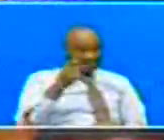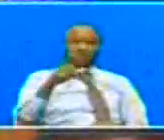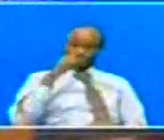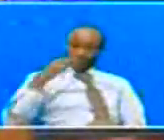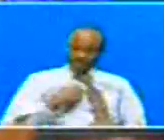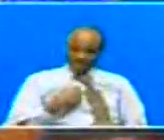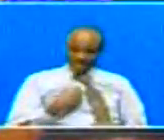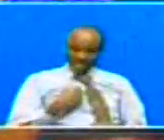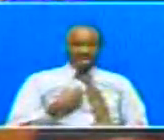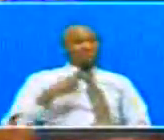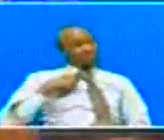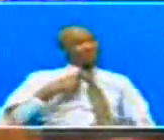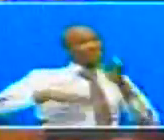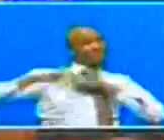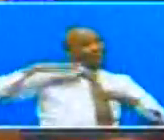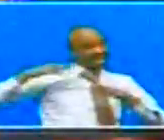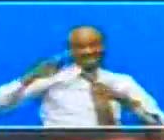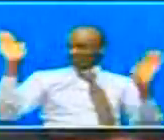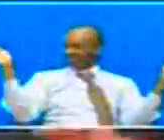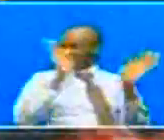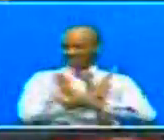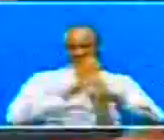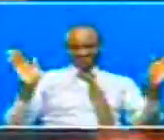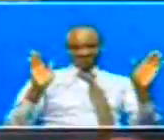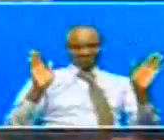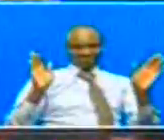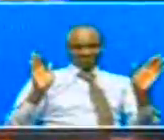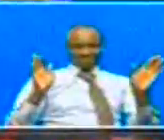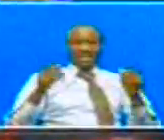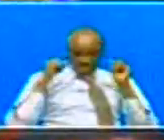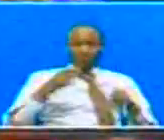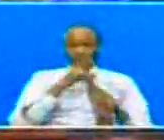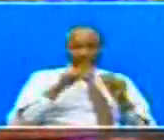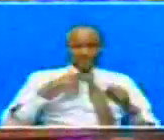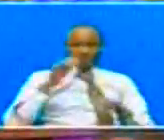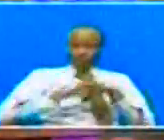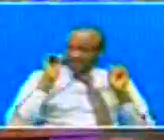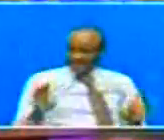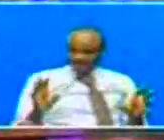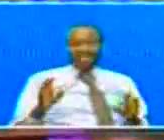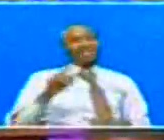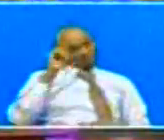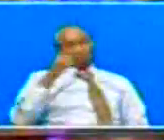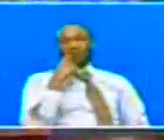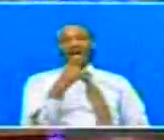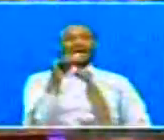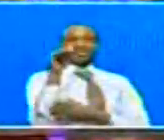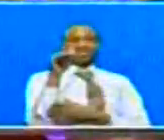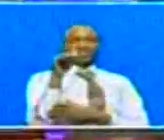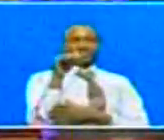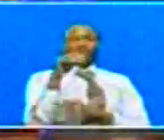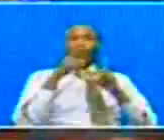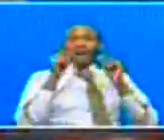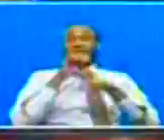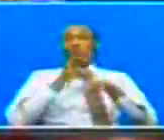me there is no retreat, there is no surrender. And Jeff, if my word is not good enough for you, then you must ask in this country whose word